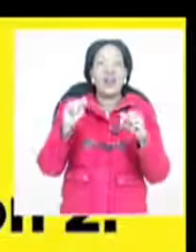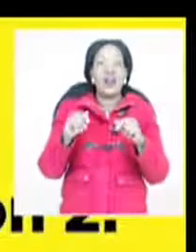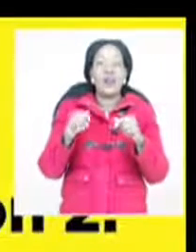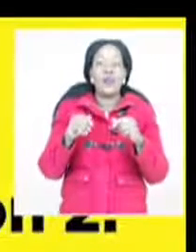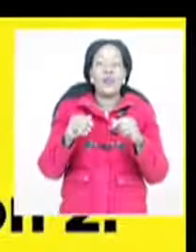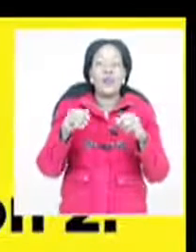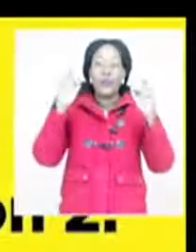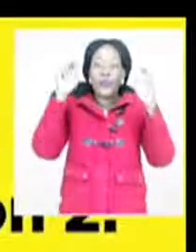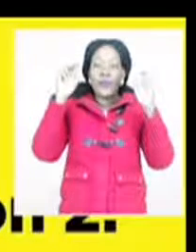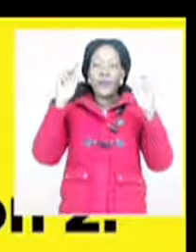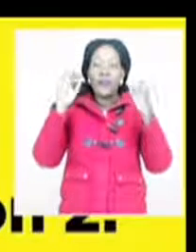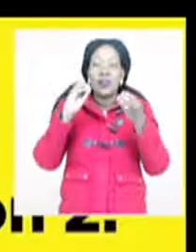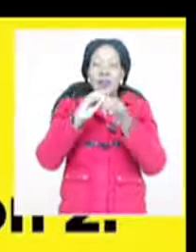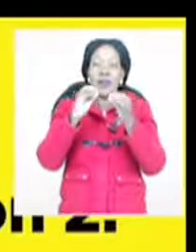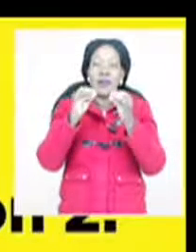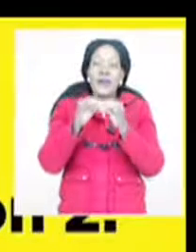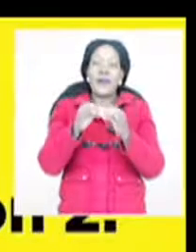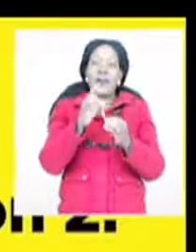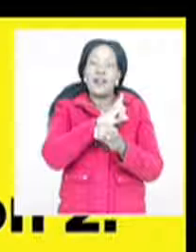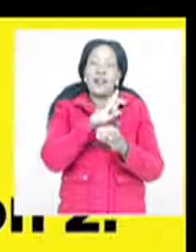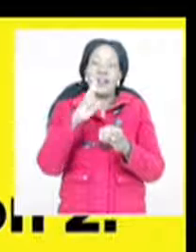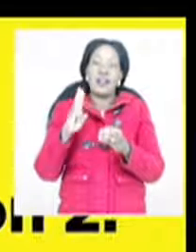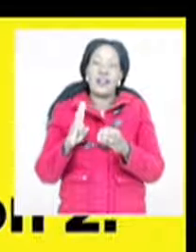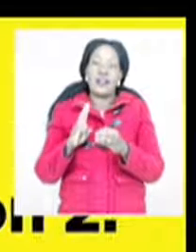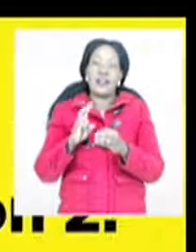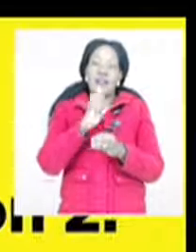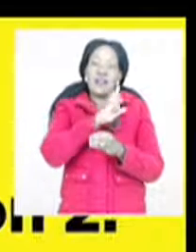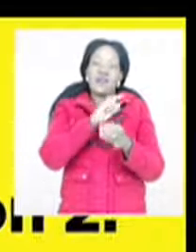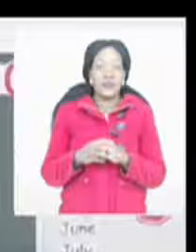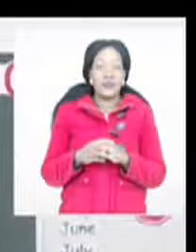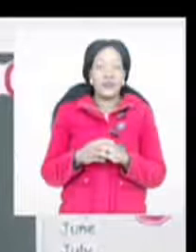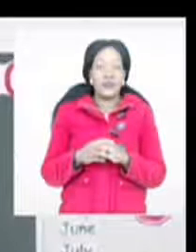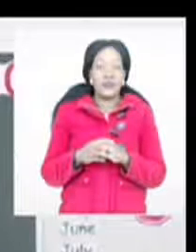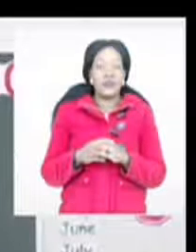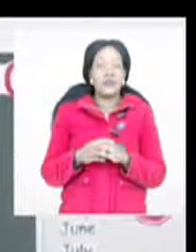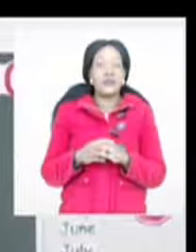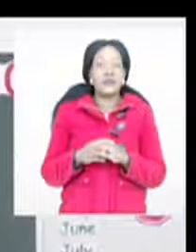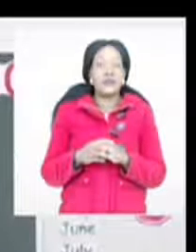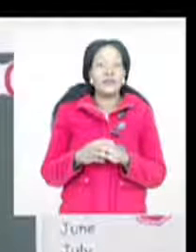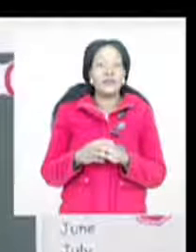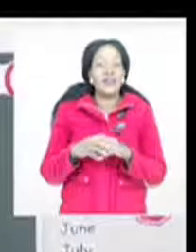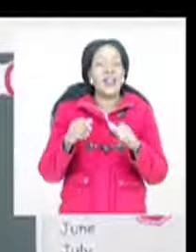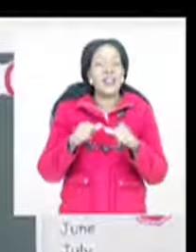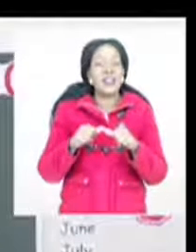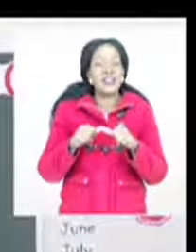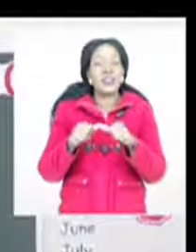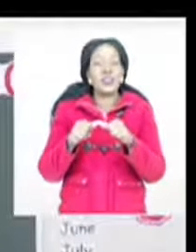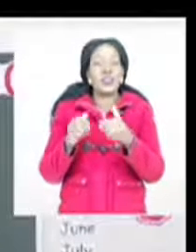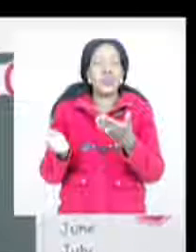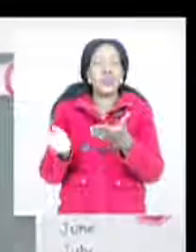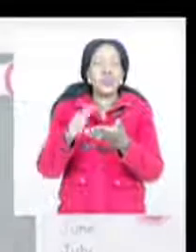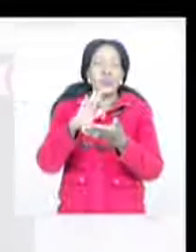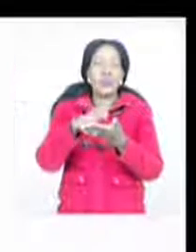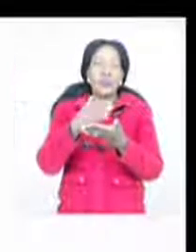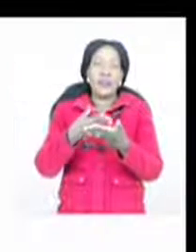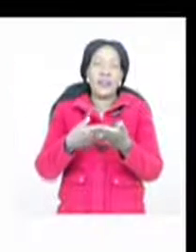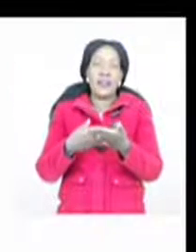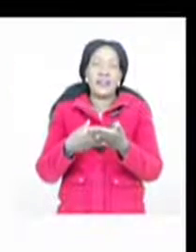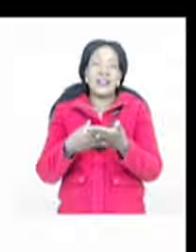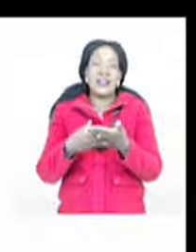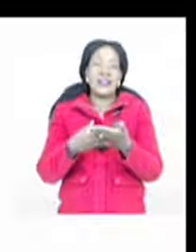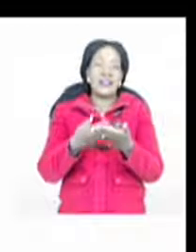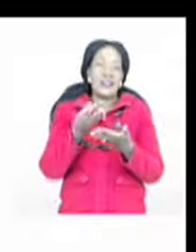for today is number 13, 14 and 15. Let's continue on to page 6 of our